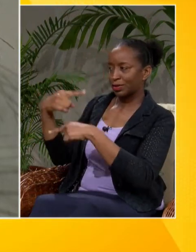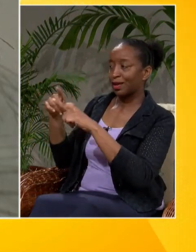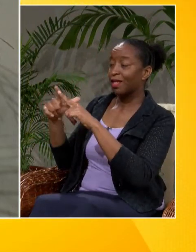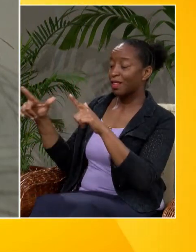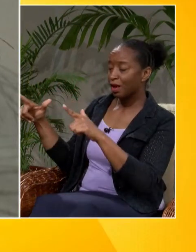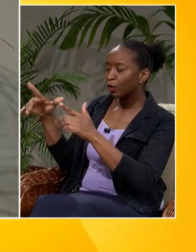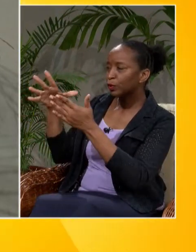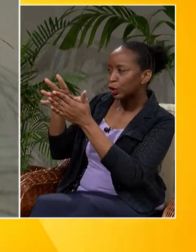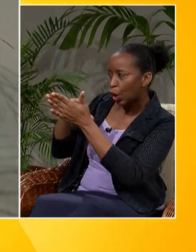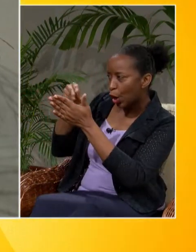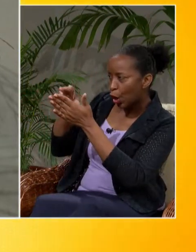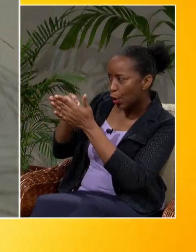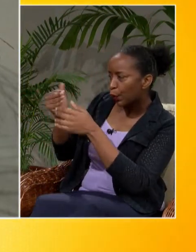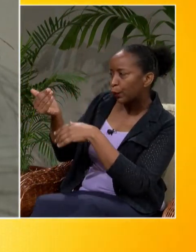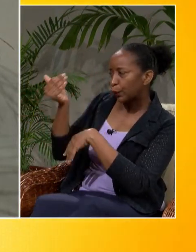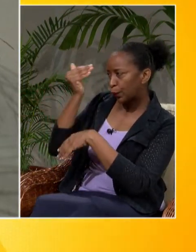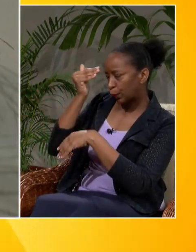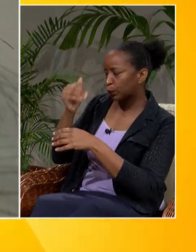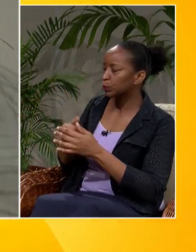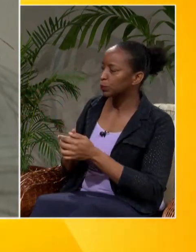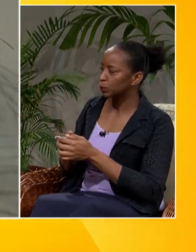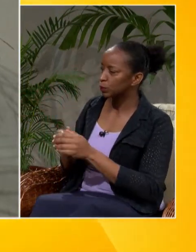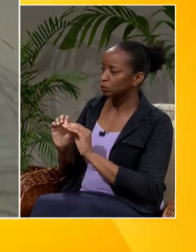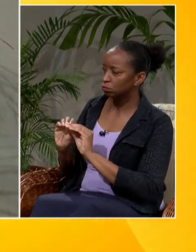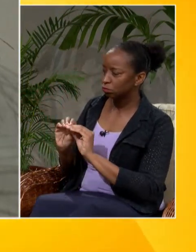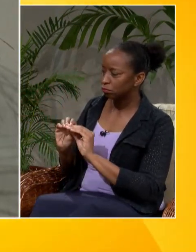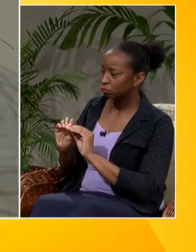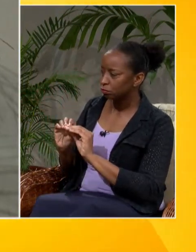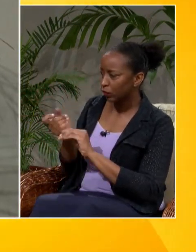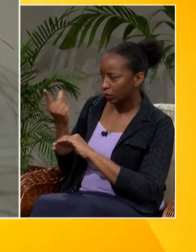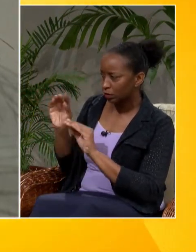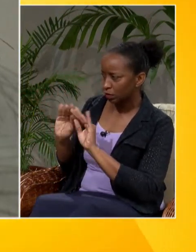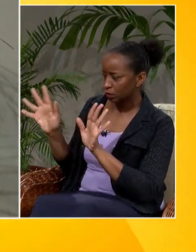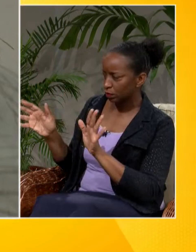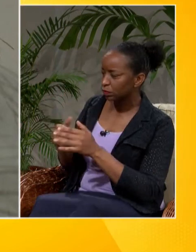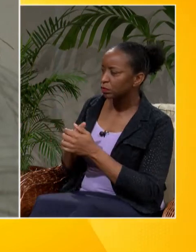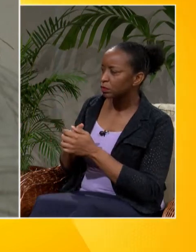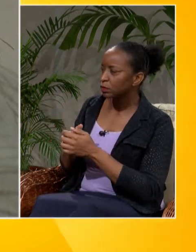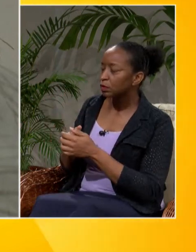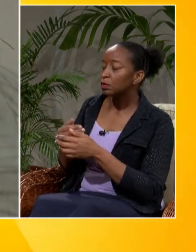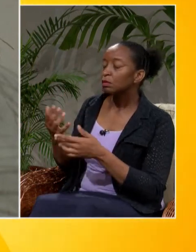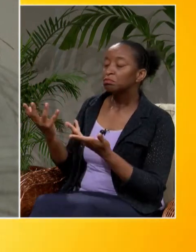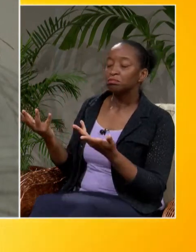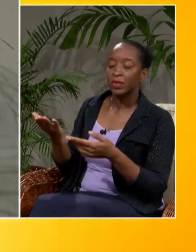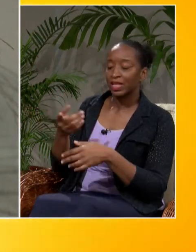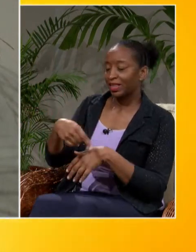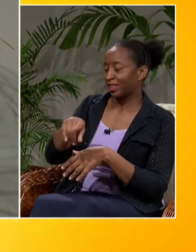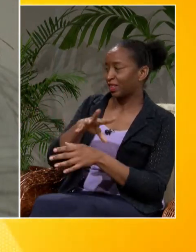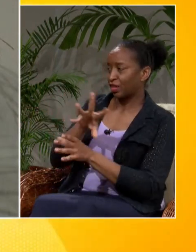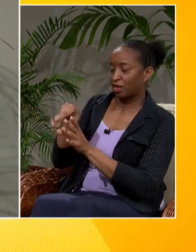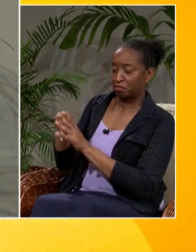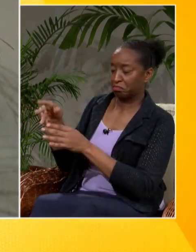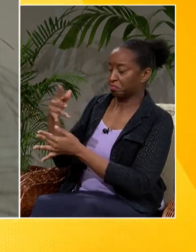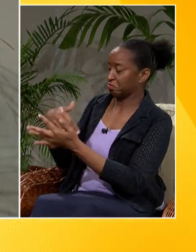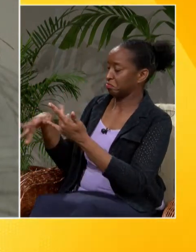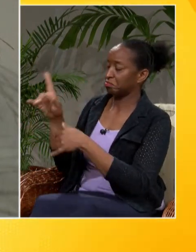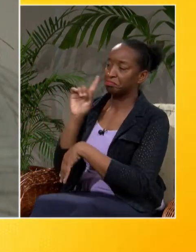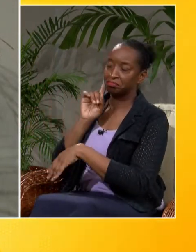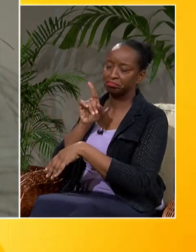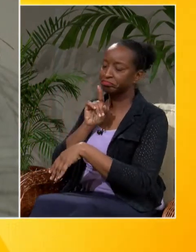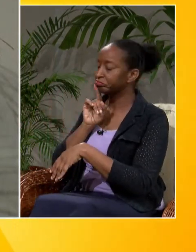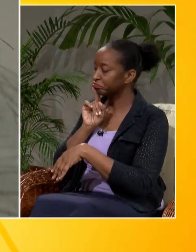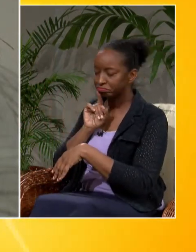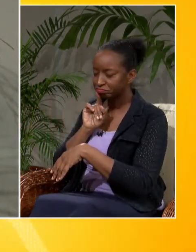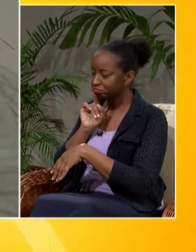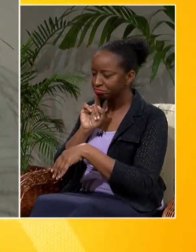And not able to do that, they cannot not able to express themselves the way they would like to express